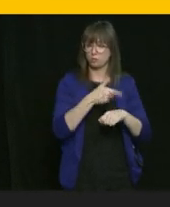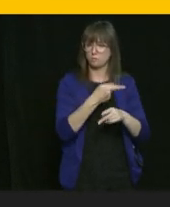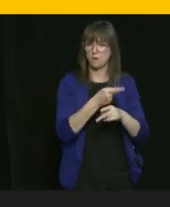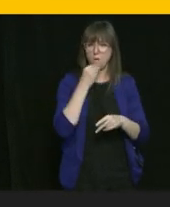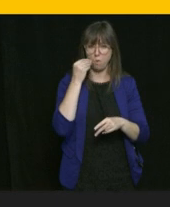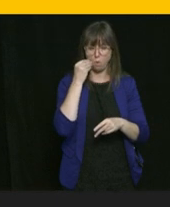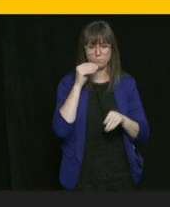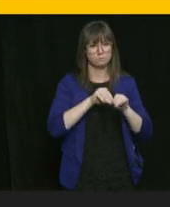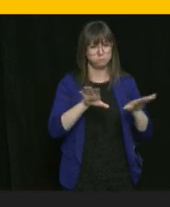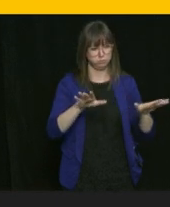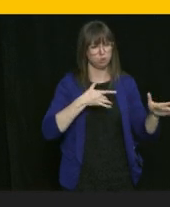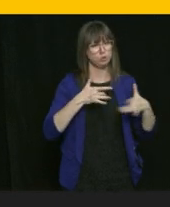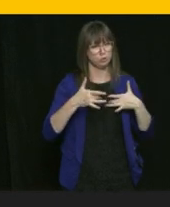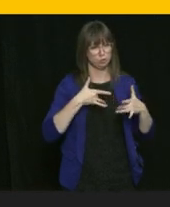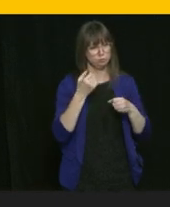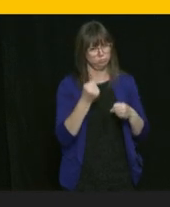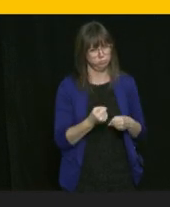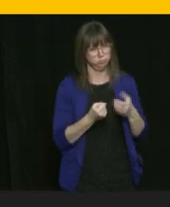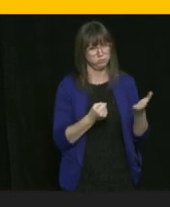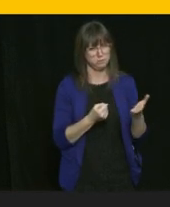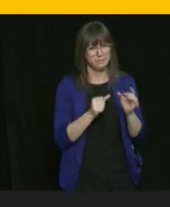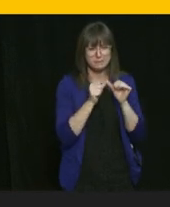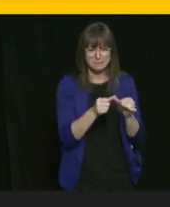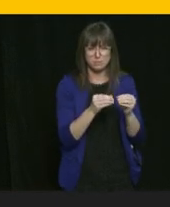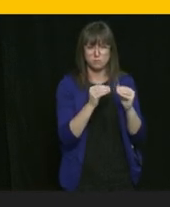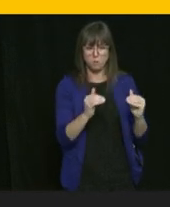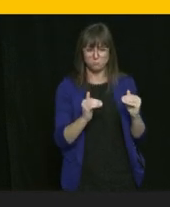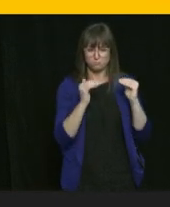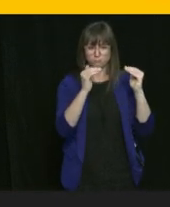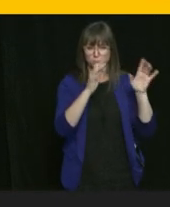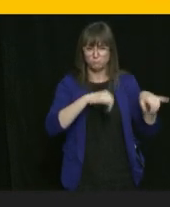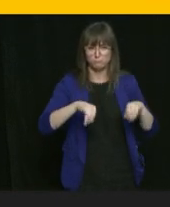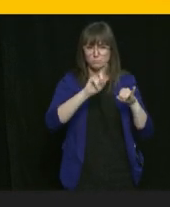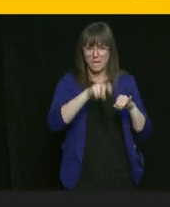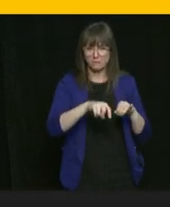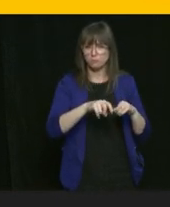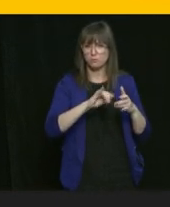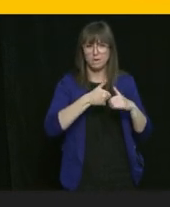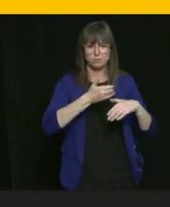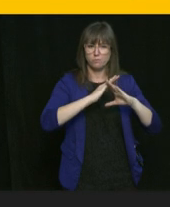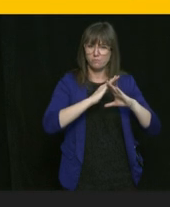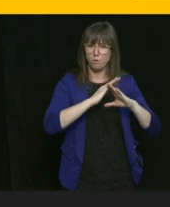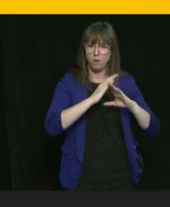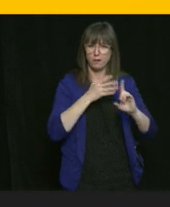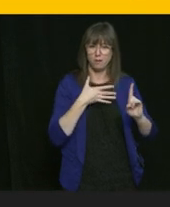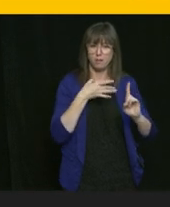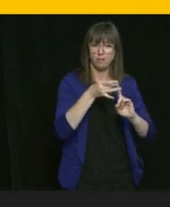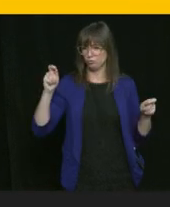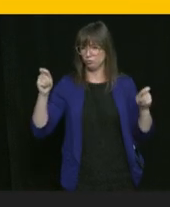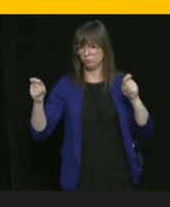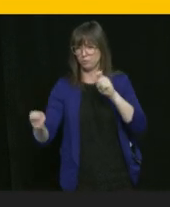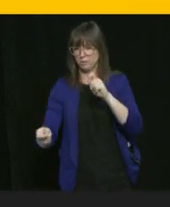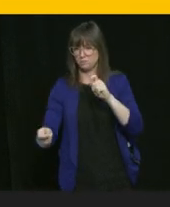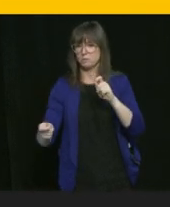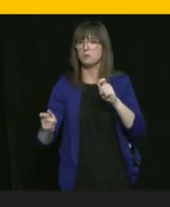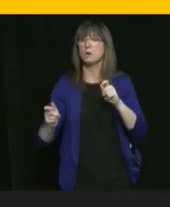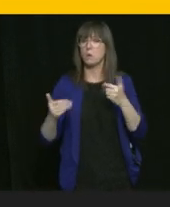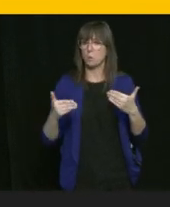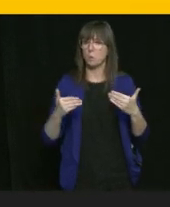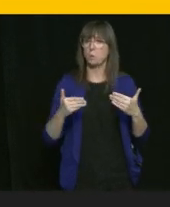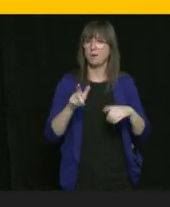facilities, where we must continue to strengthen measures to prevent introductions and control spread through rapid detection and ongoing outbreaks